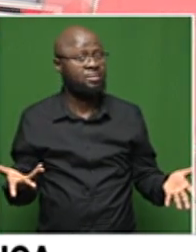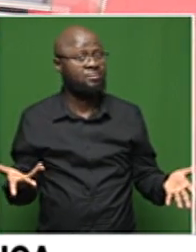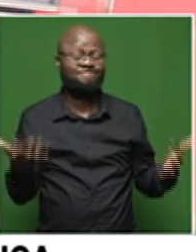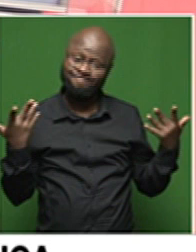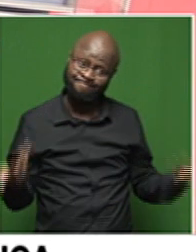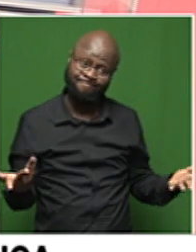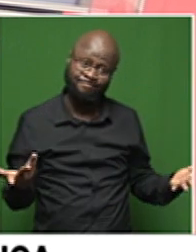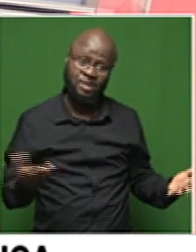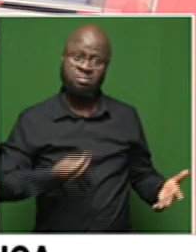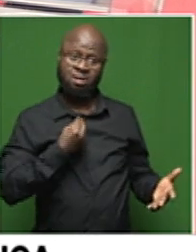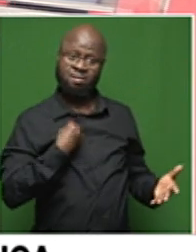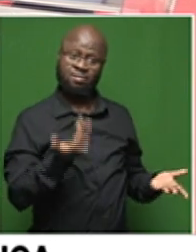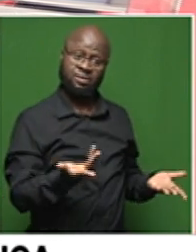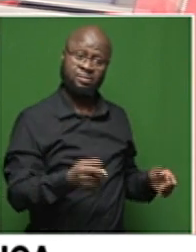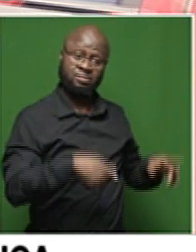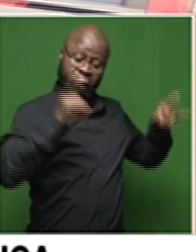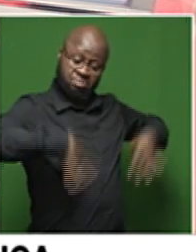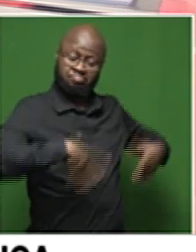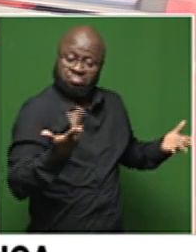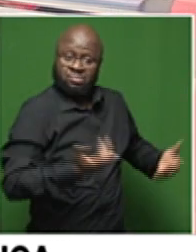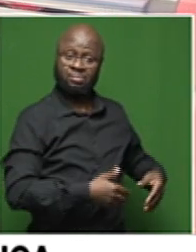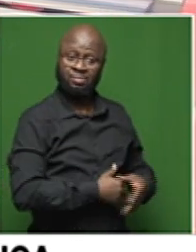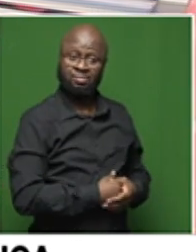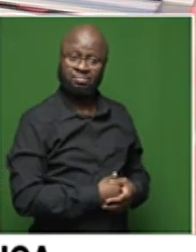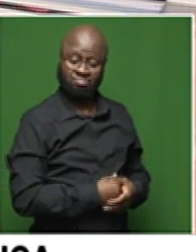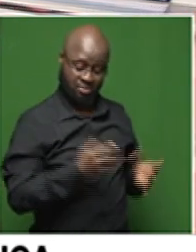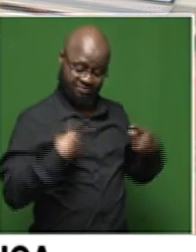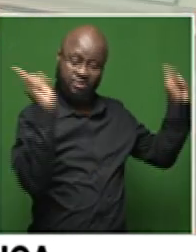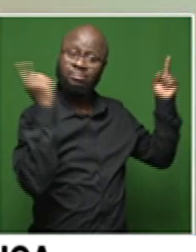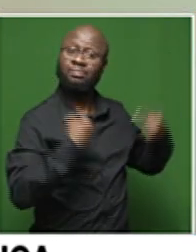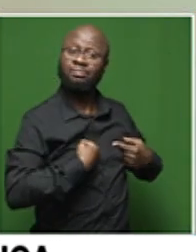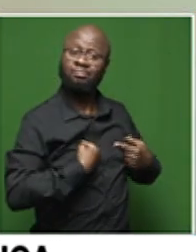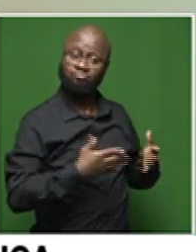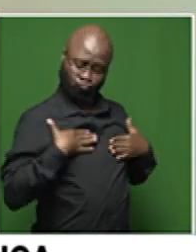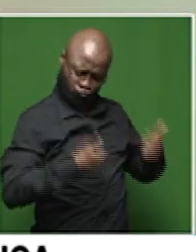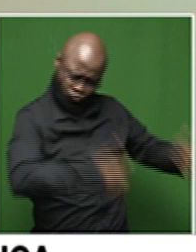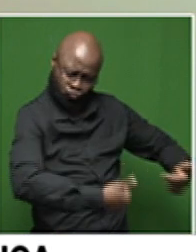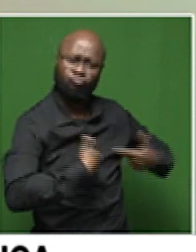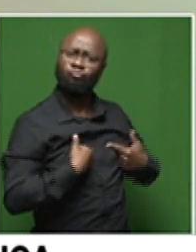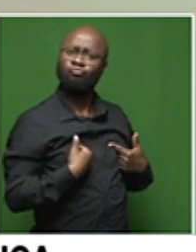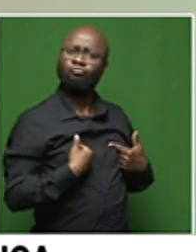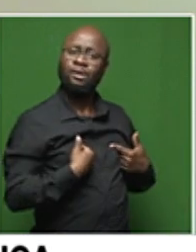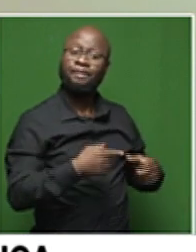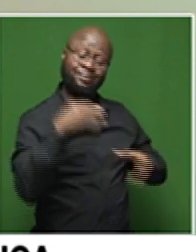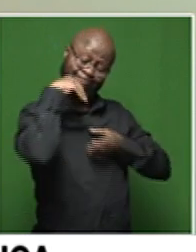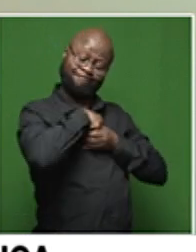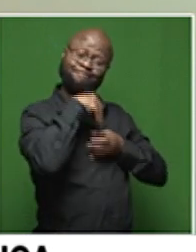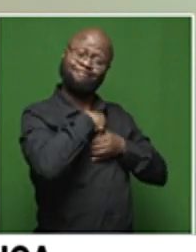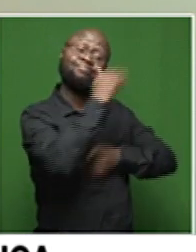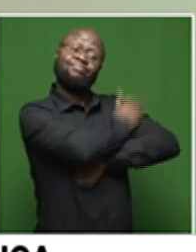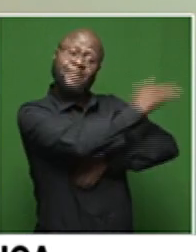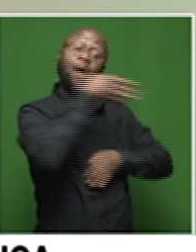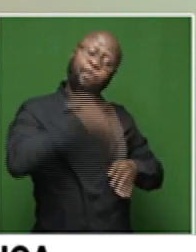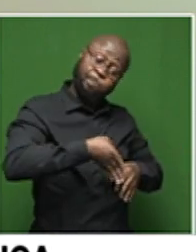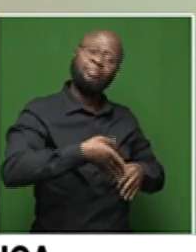people very in denial, as you said. They will look very healthy. But at the same time, even if